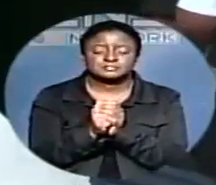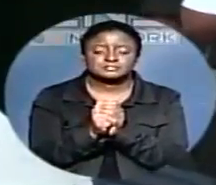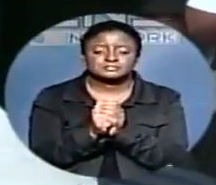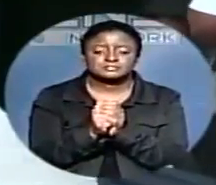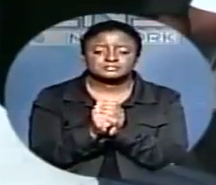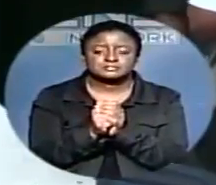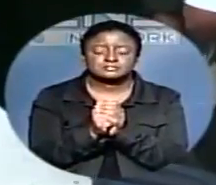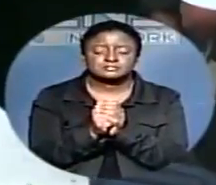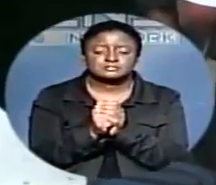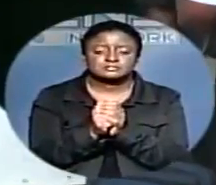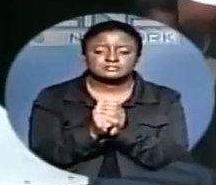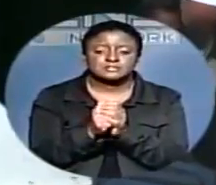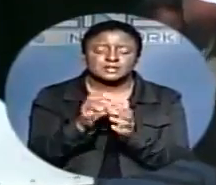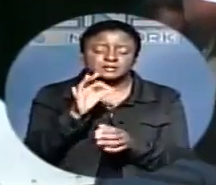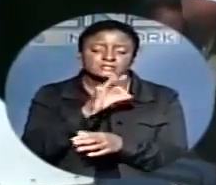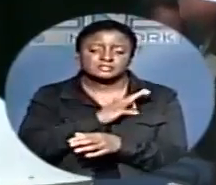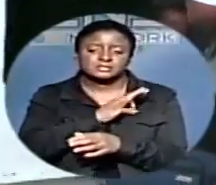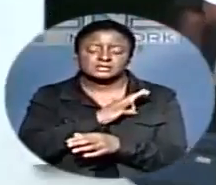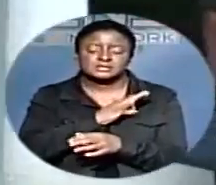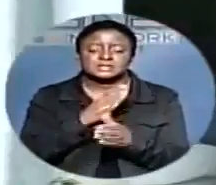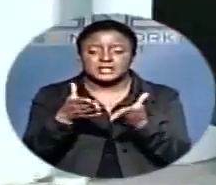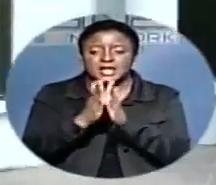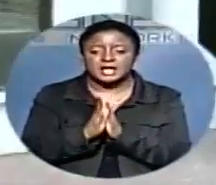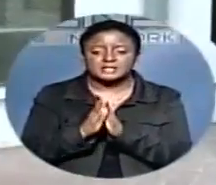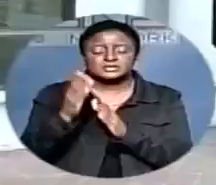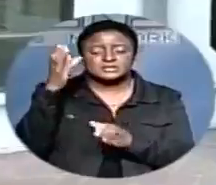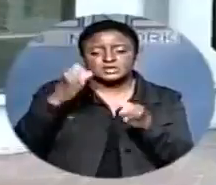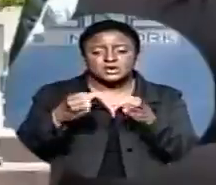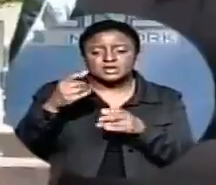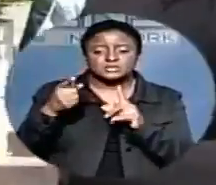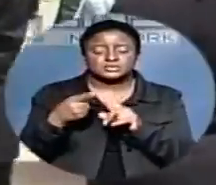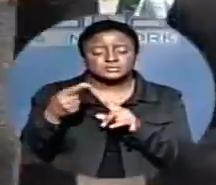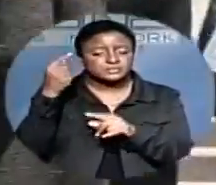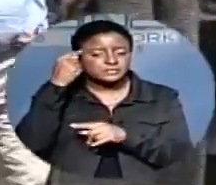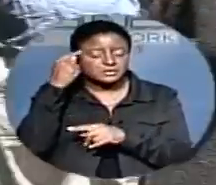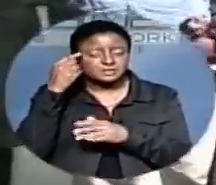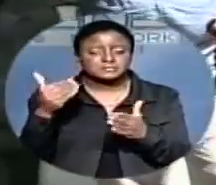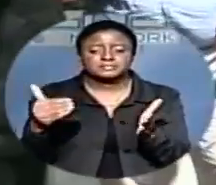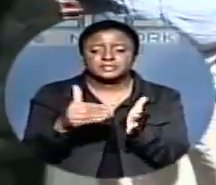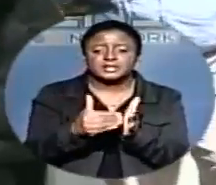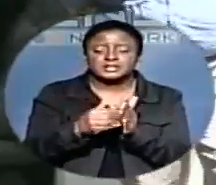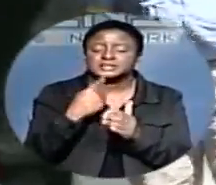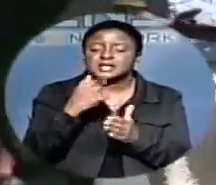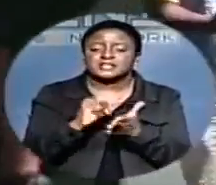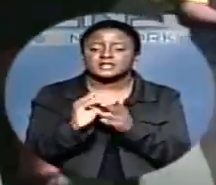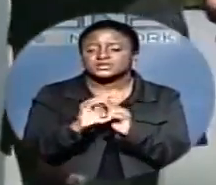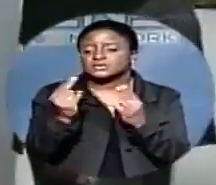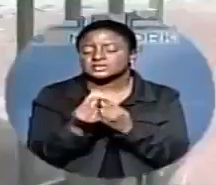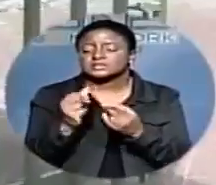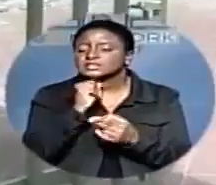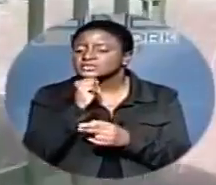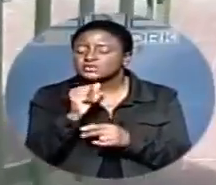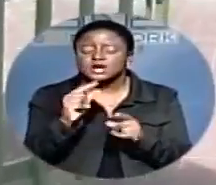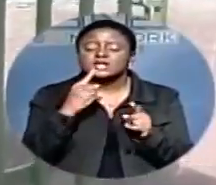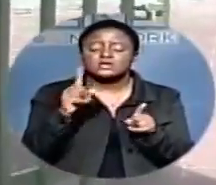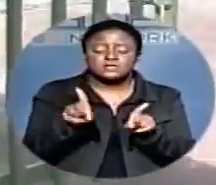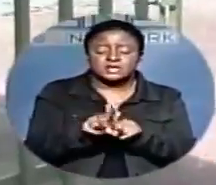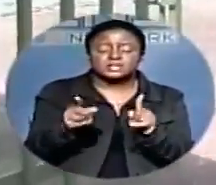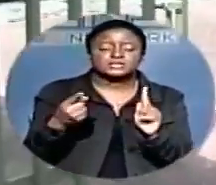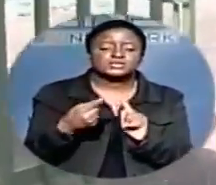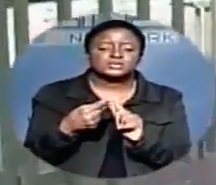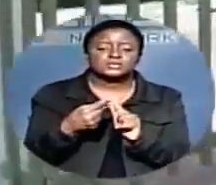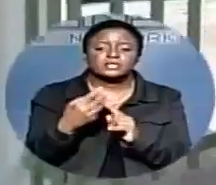present its case. He asked the court to reconsider, noting that the union did not agree to the 14 items in the trade dispute. Higgins